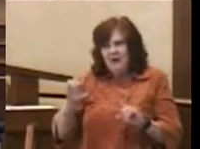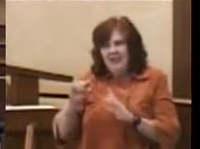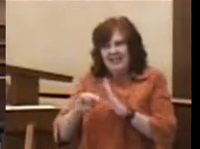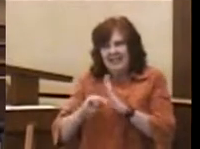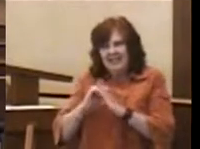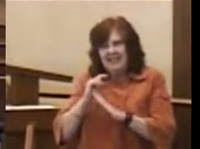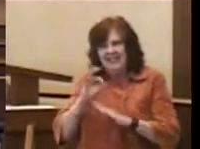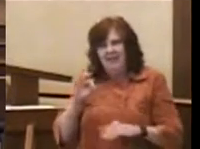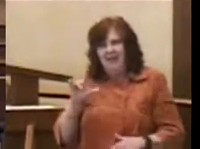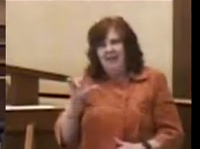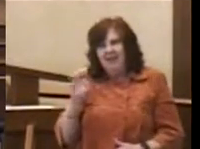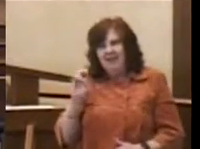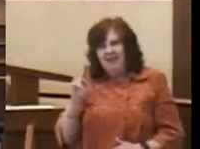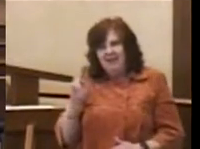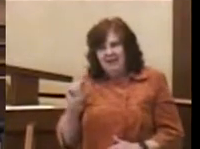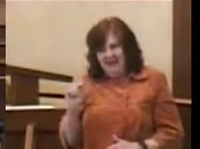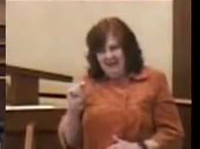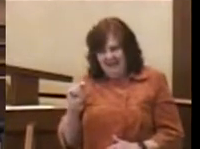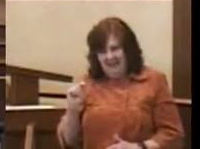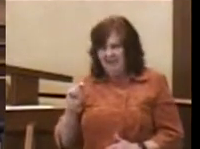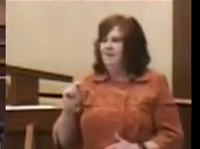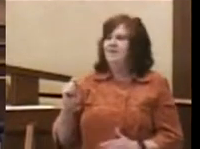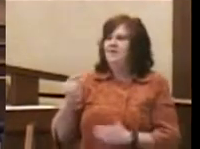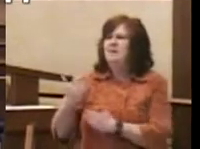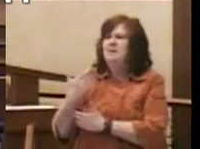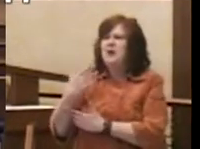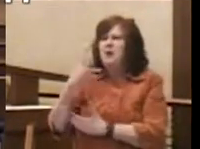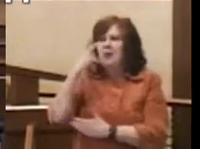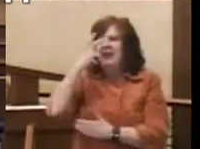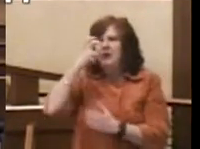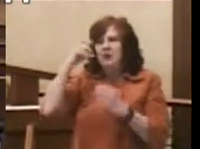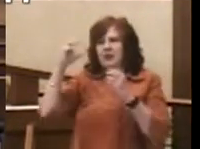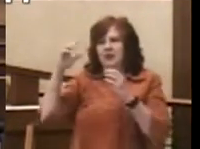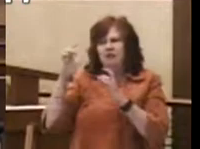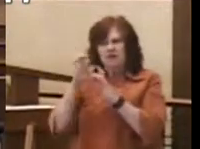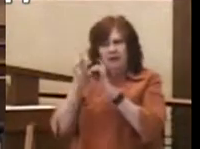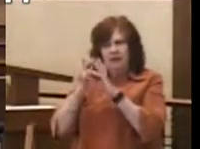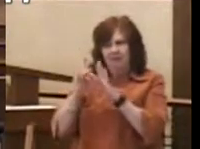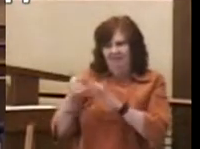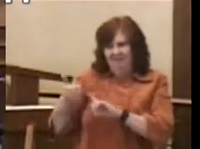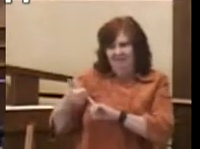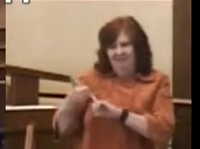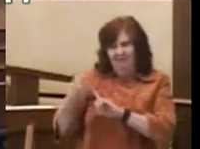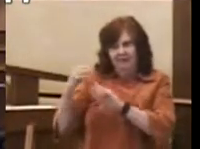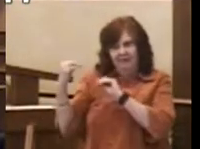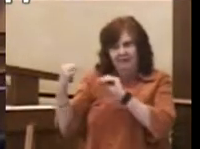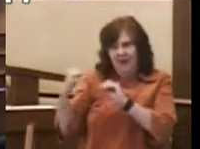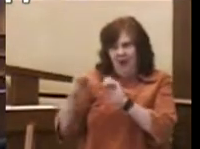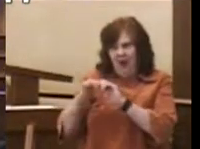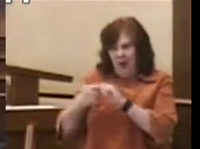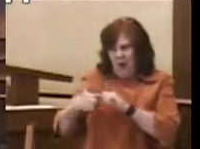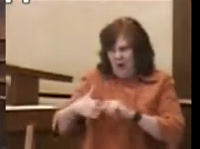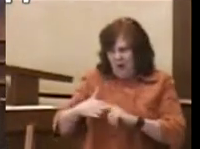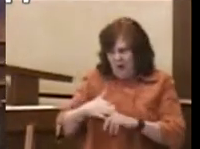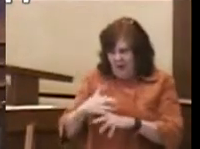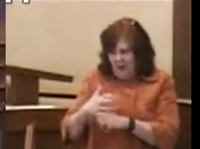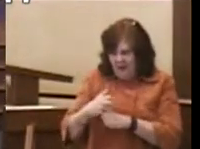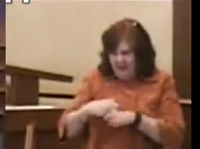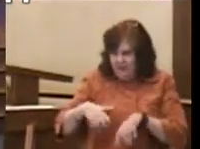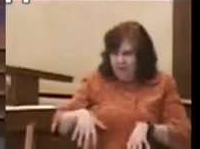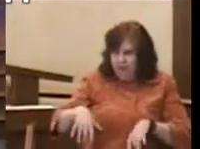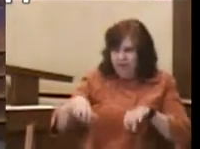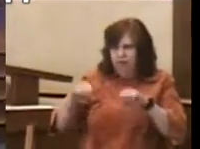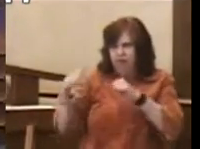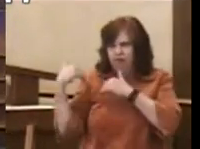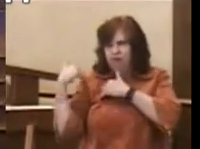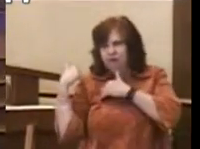Lent. This morning we hear Jesus teach about what it means to receive and take up our cross. And so it is that you have been